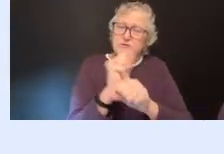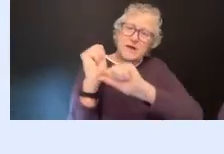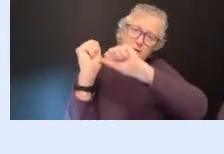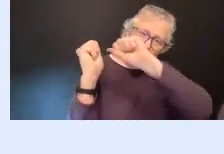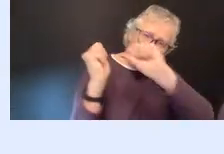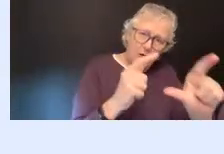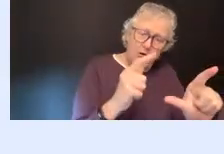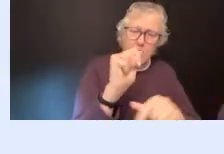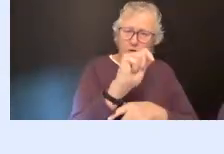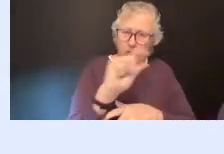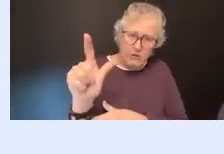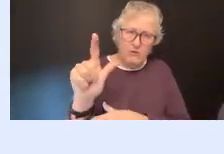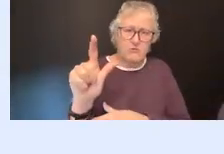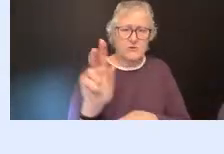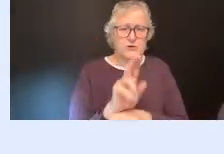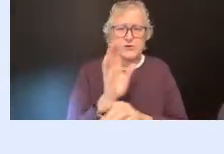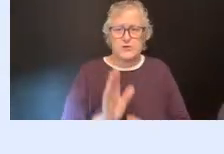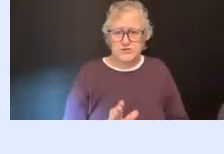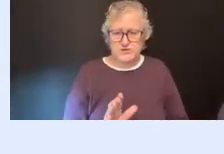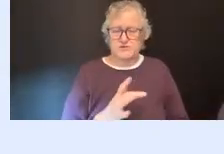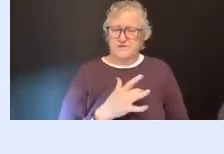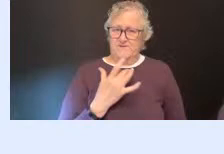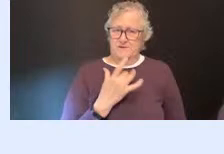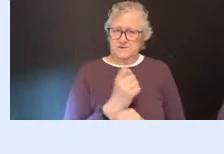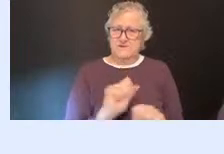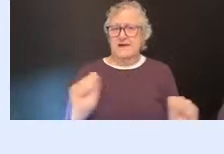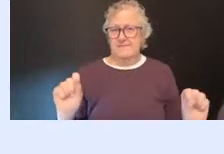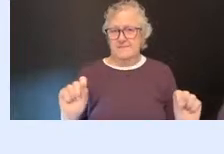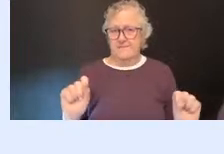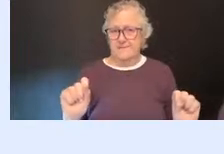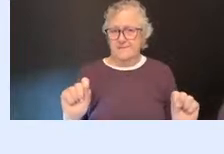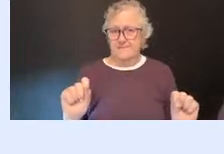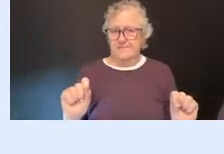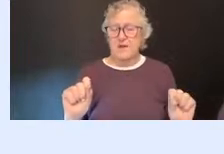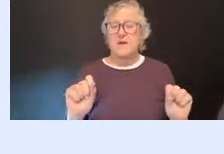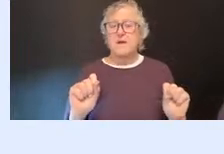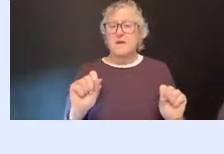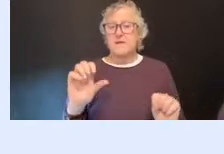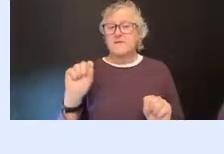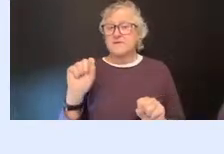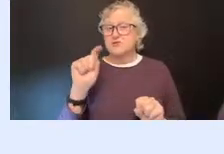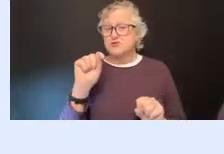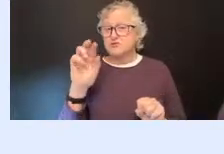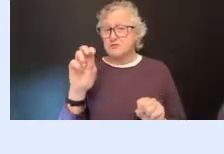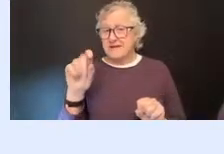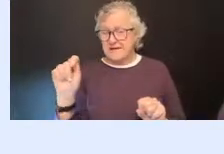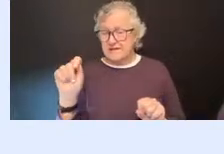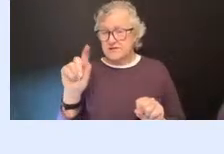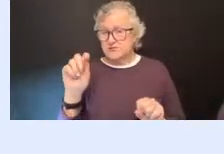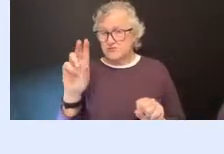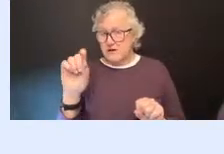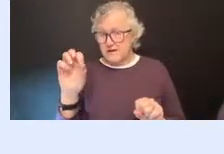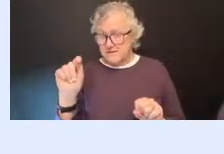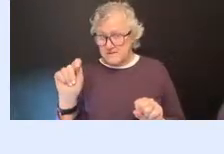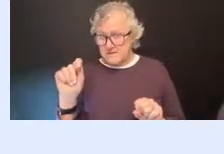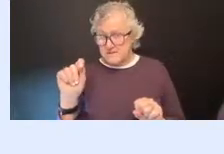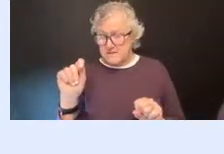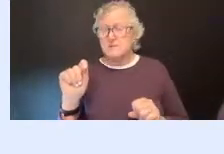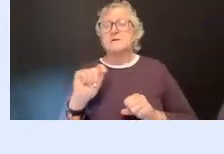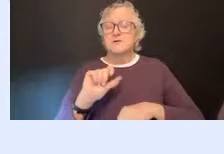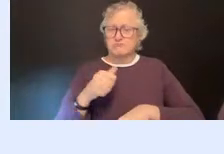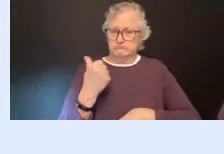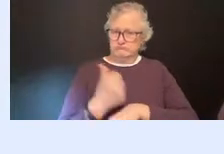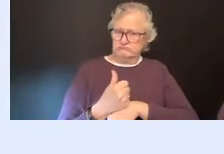comfortable regardless of the mode they choose. The Street Trust conducted significant public education and engagement on both sides of the river during the